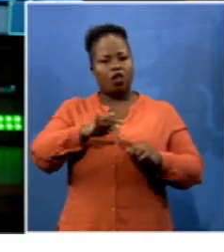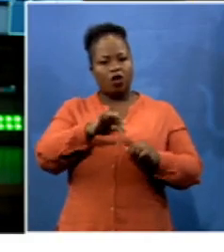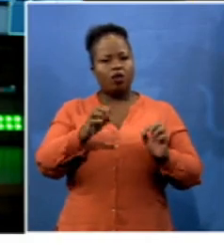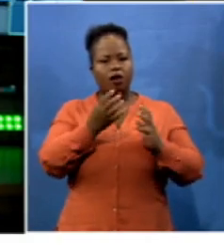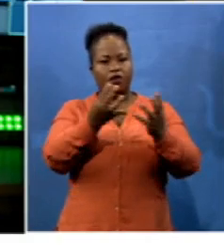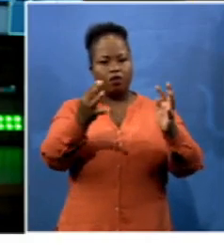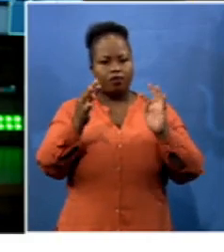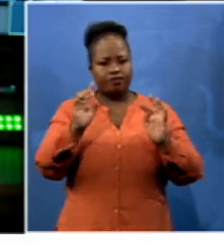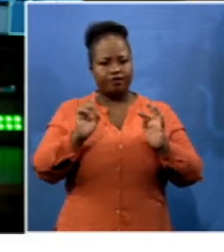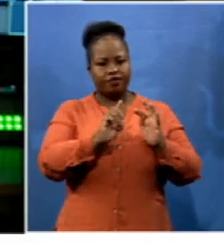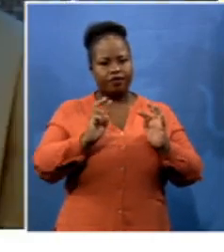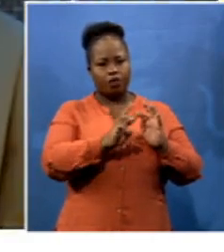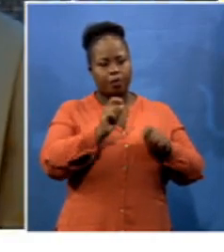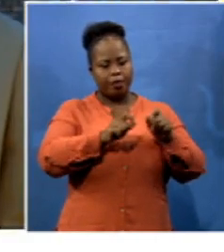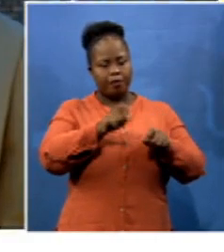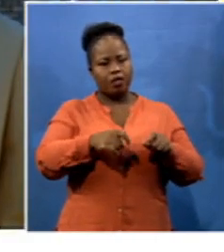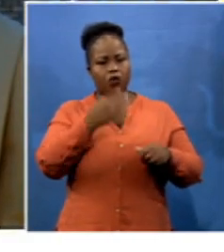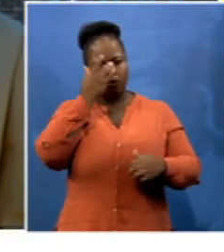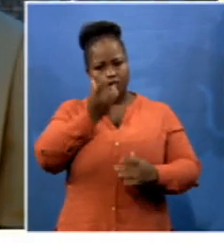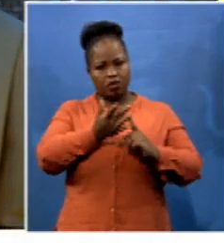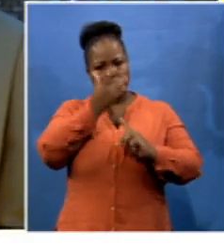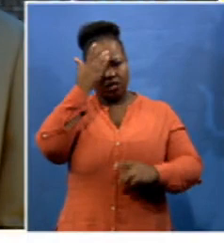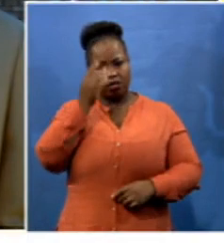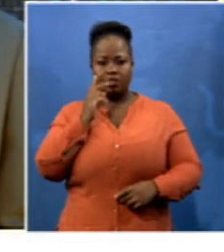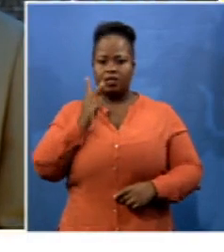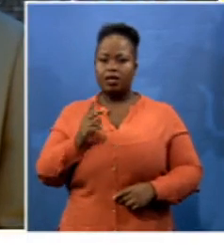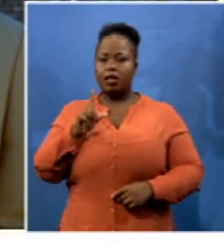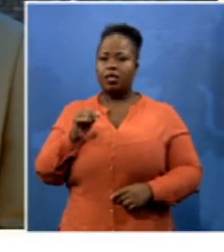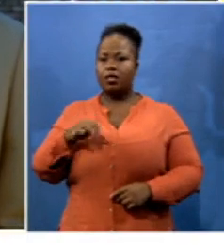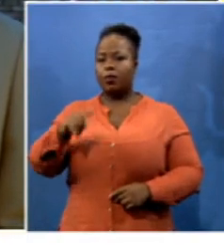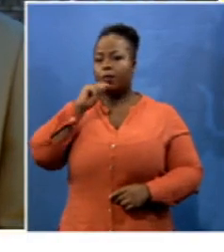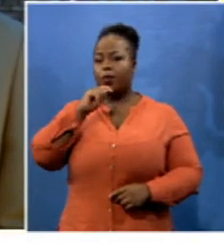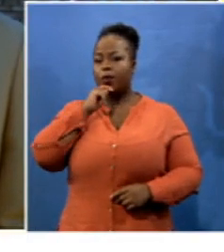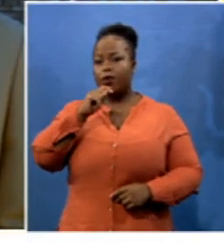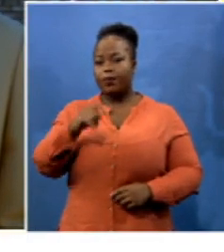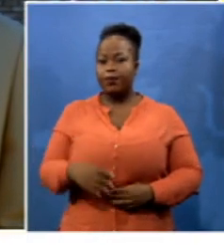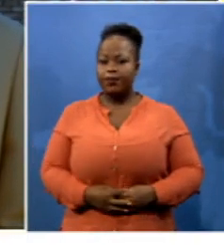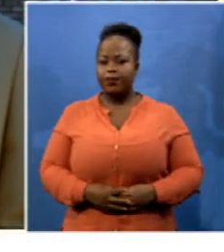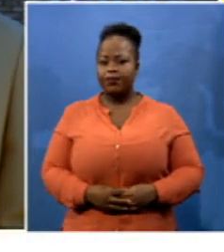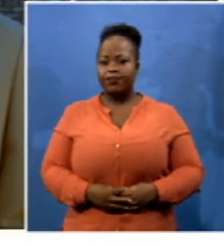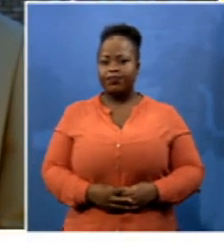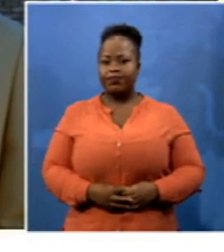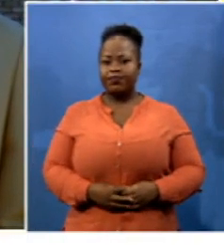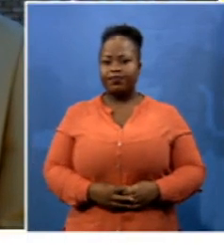reporter Lerato Fekisi is there, and let's chat to her. Lerato, very good morning to you.